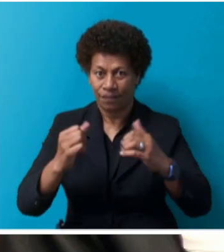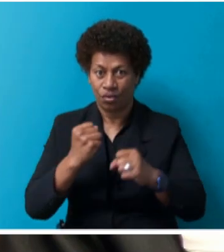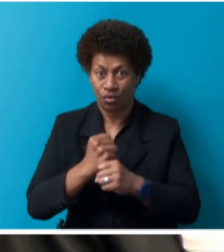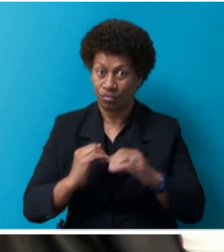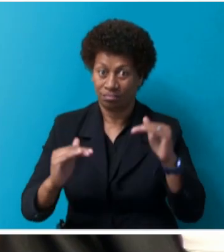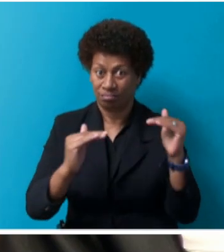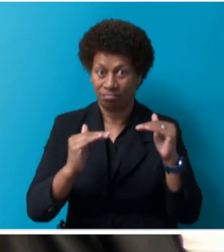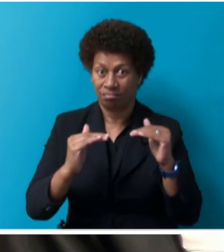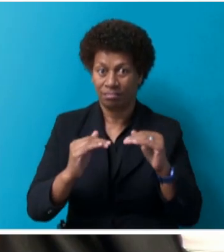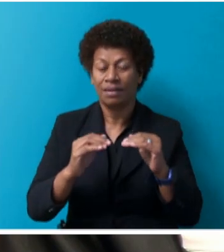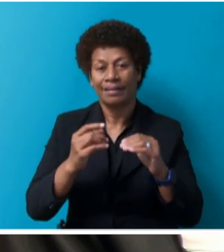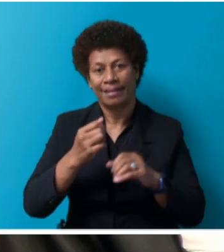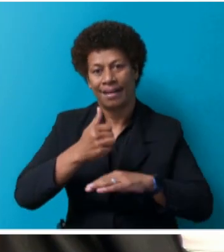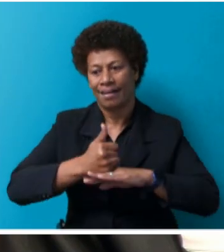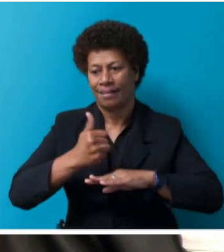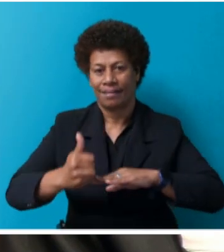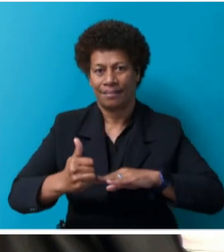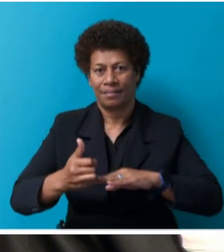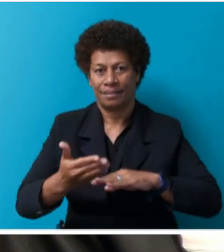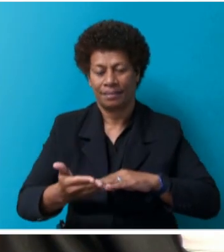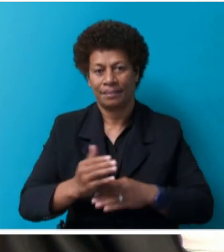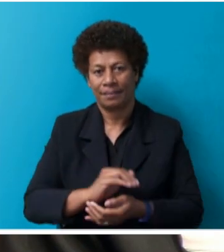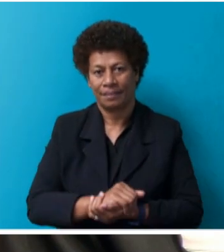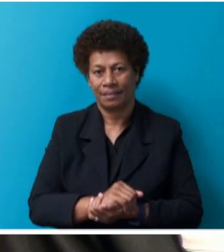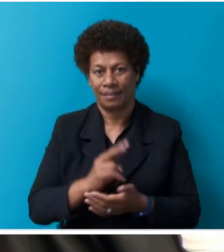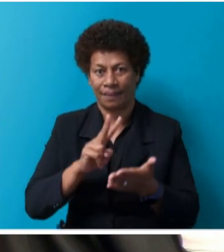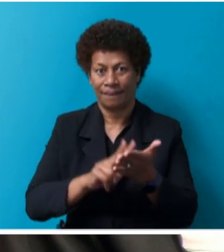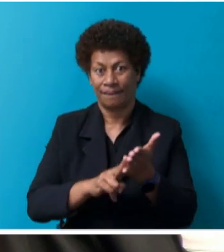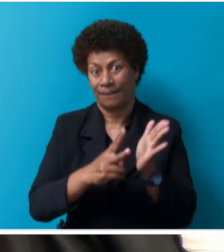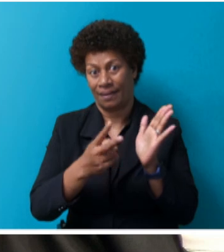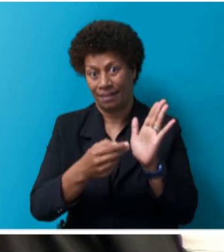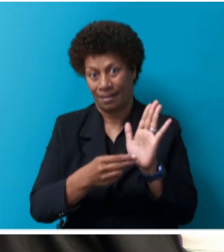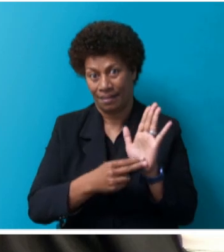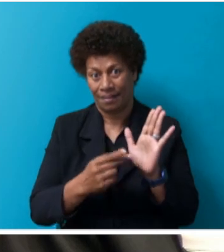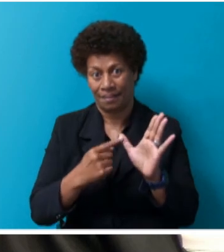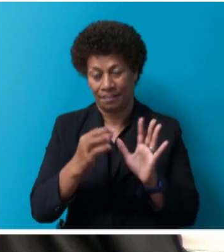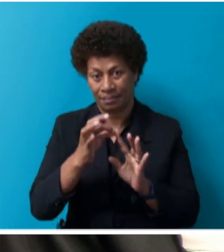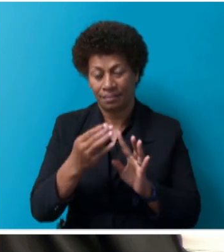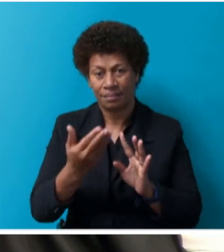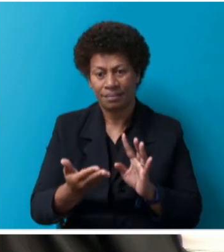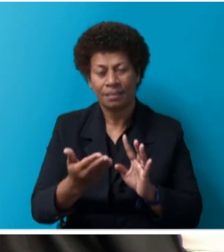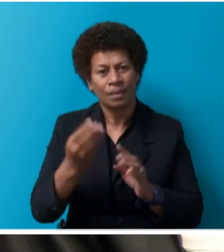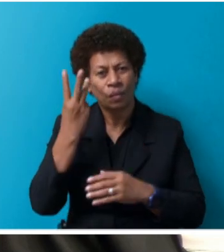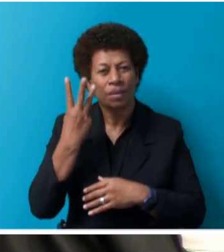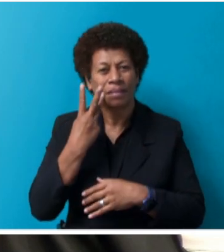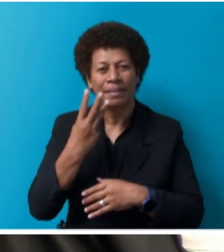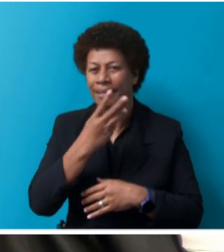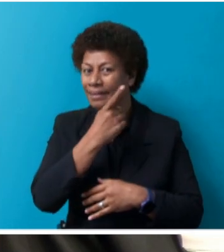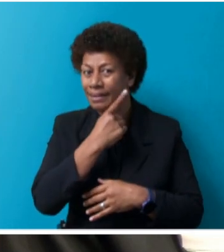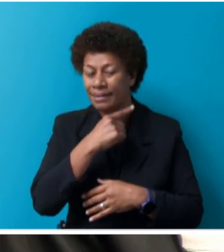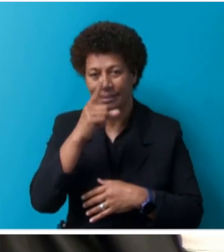government. The WENAP strives to create an enabling environment where women and girls in all their diversities can